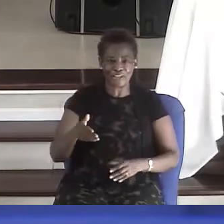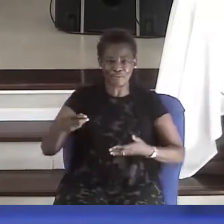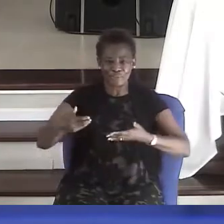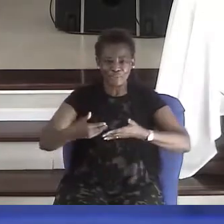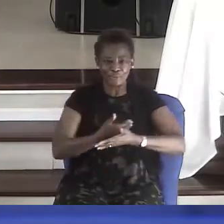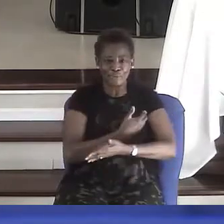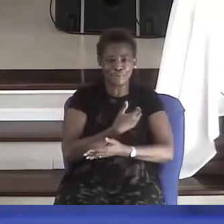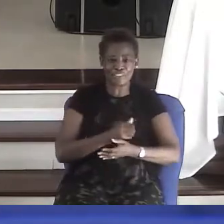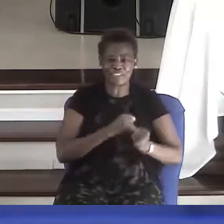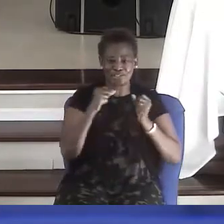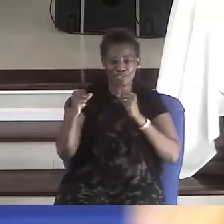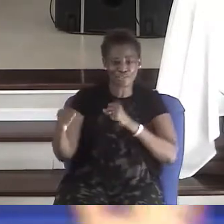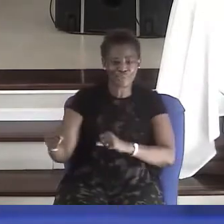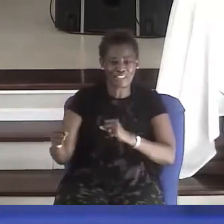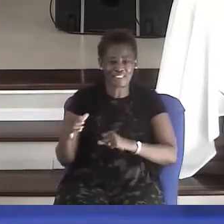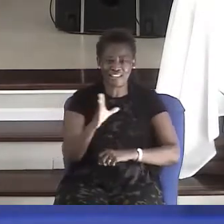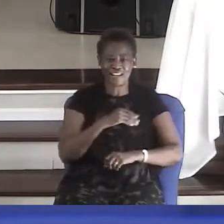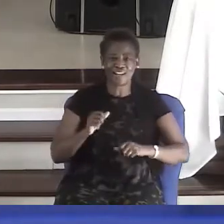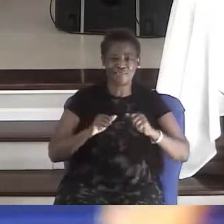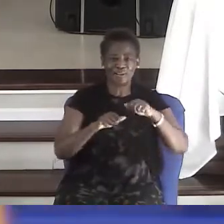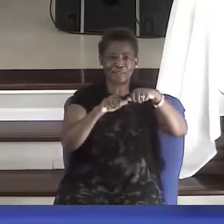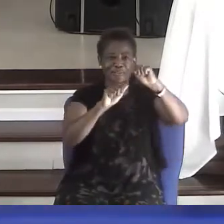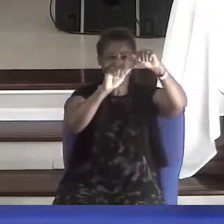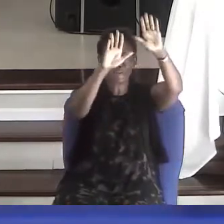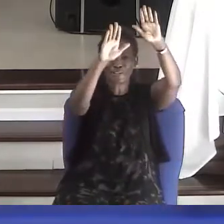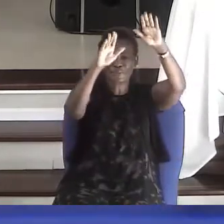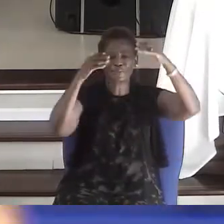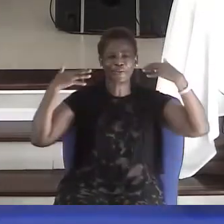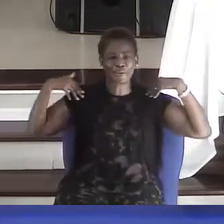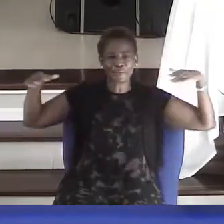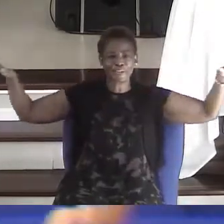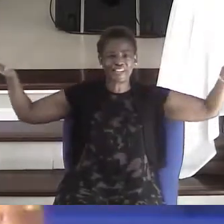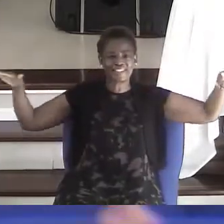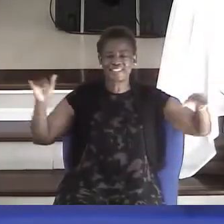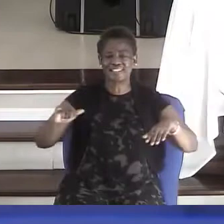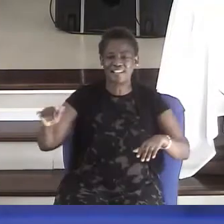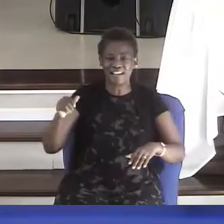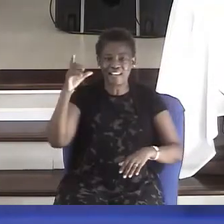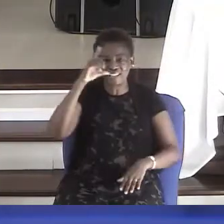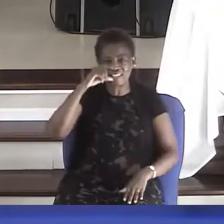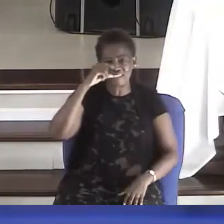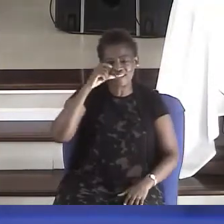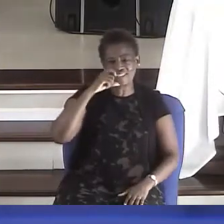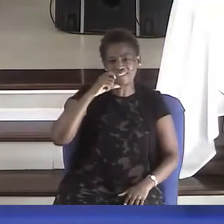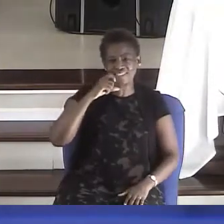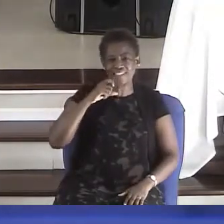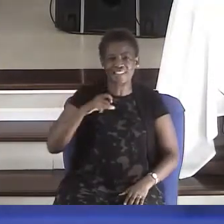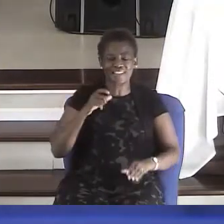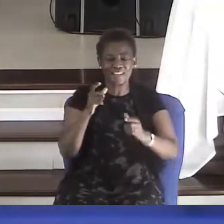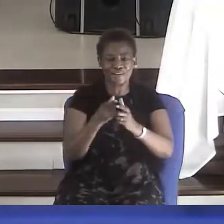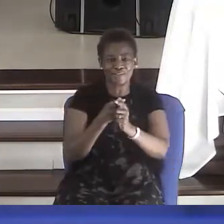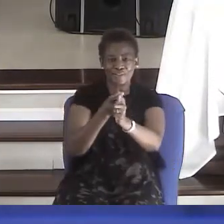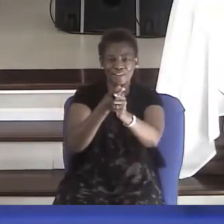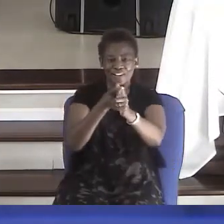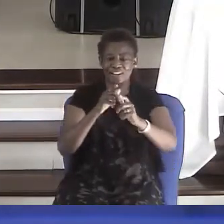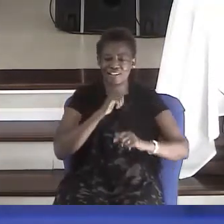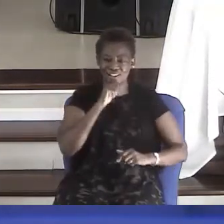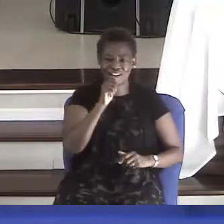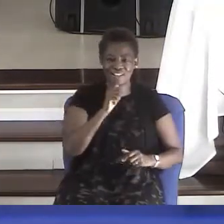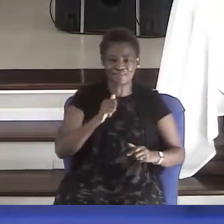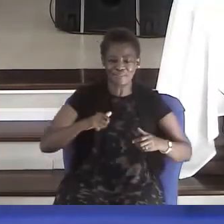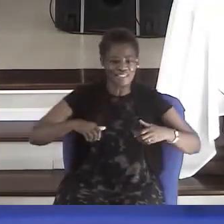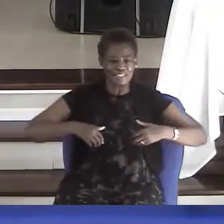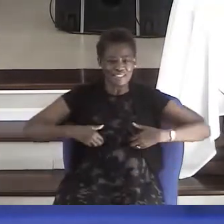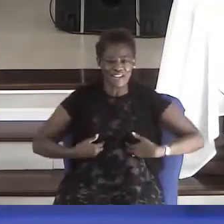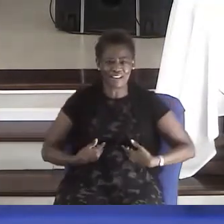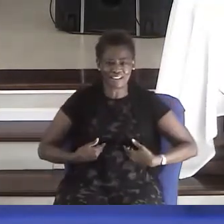up with wings like eagle, will run and not be weary, will walk and not faint. And last week's message was